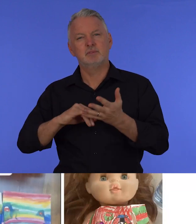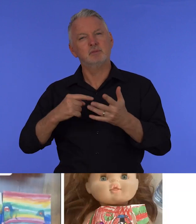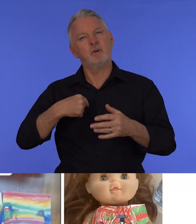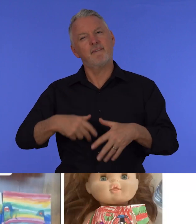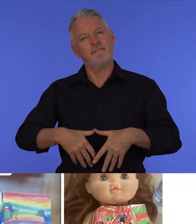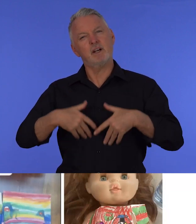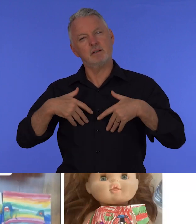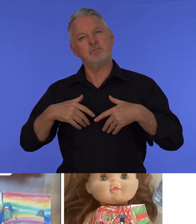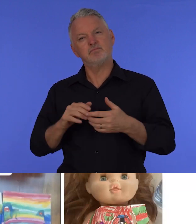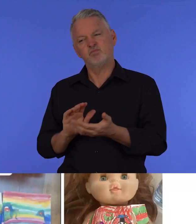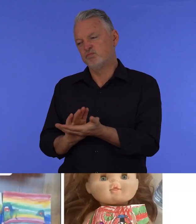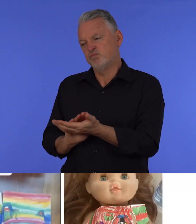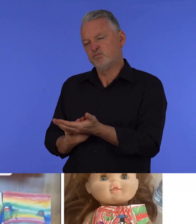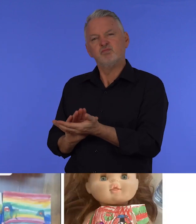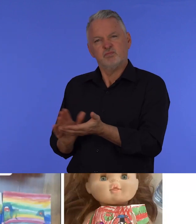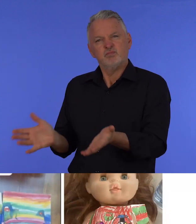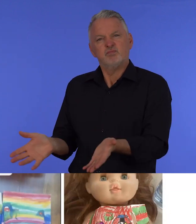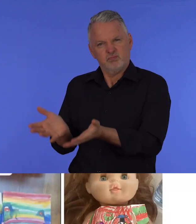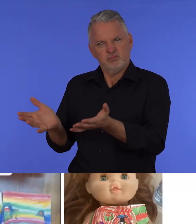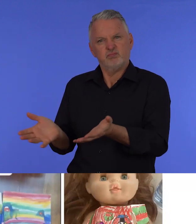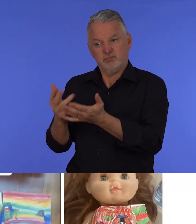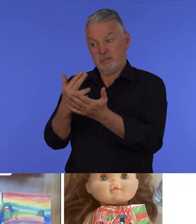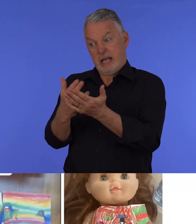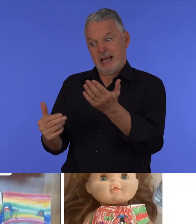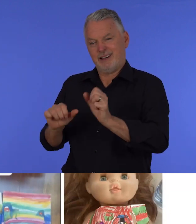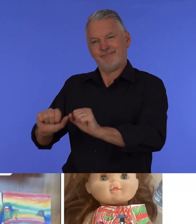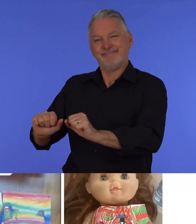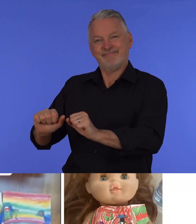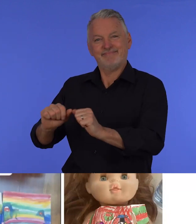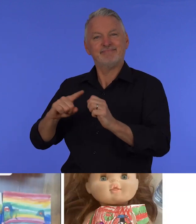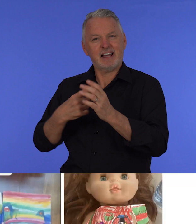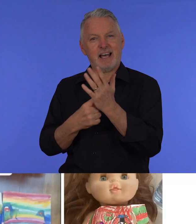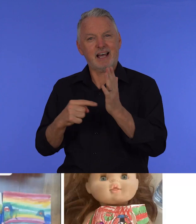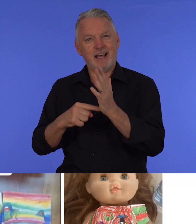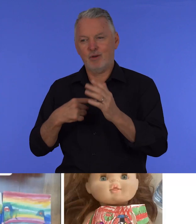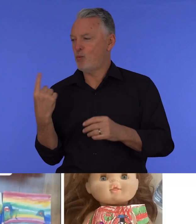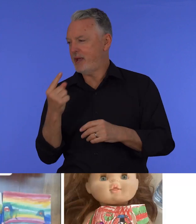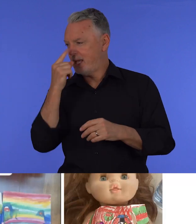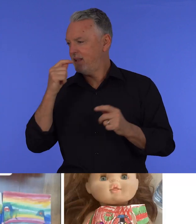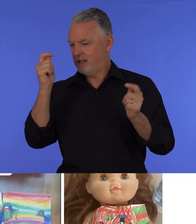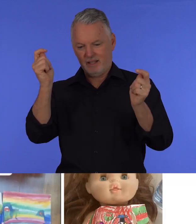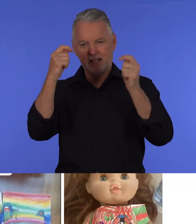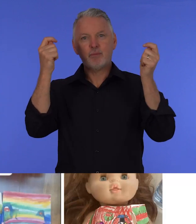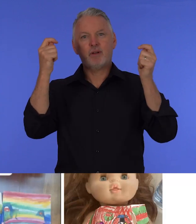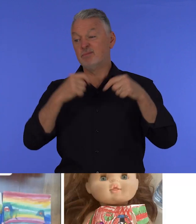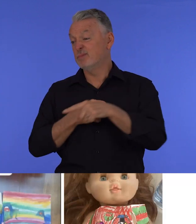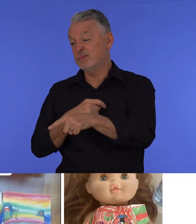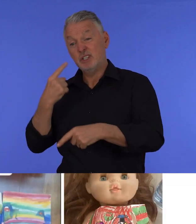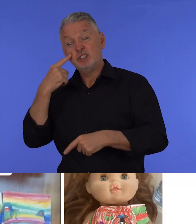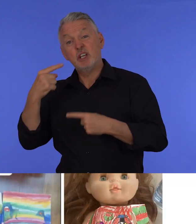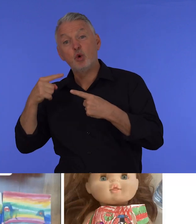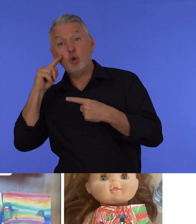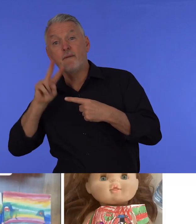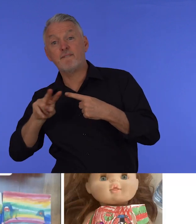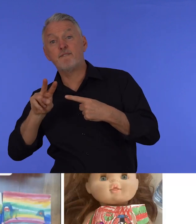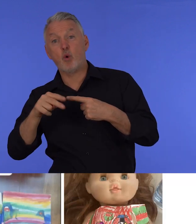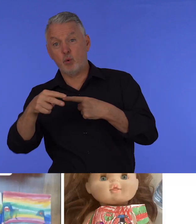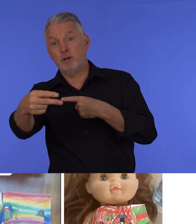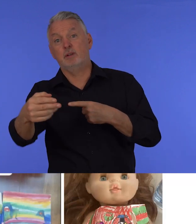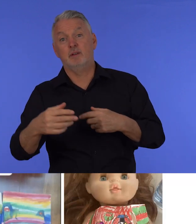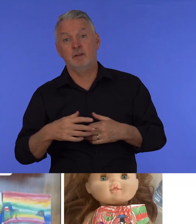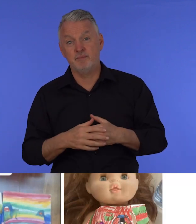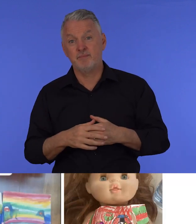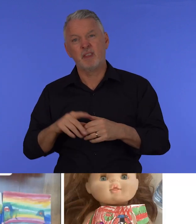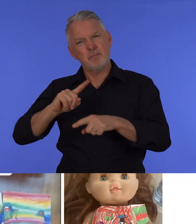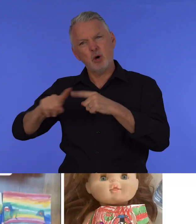have something that, you know, she was good at, that we could talk about and encourage her, you know, that she's also, we can